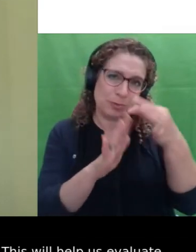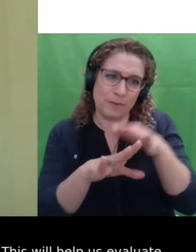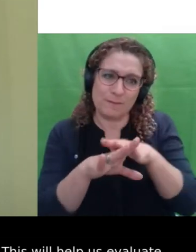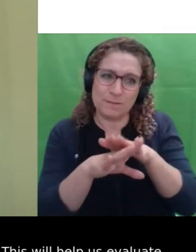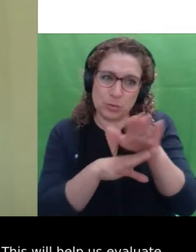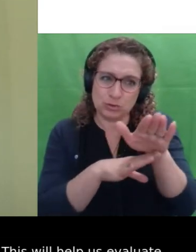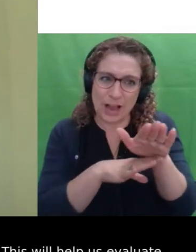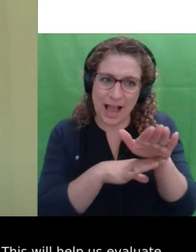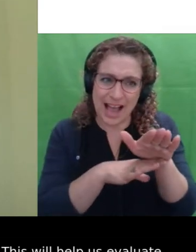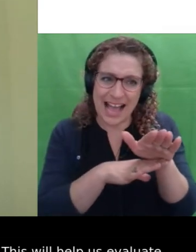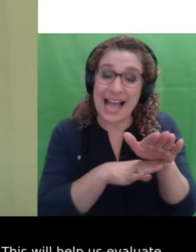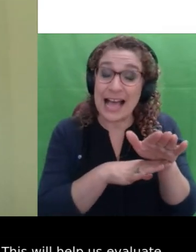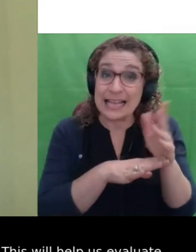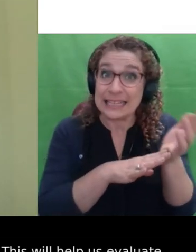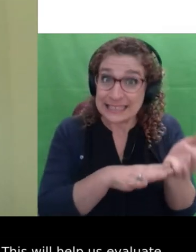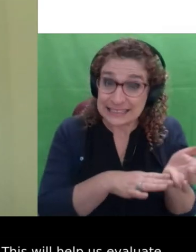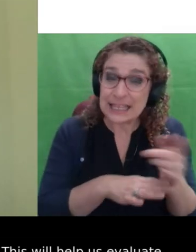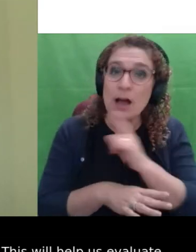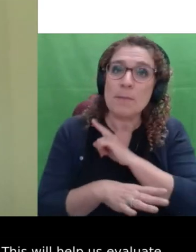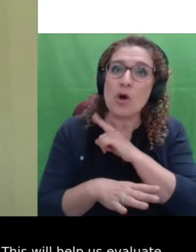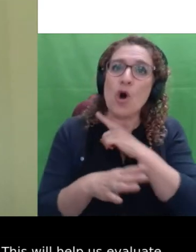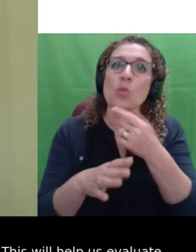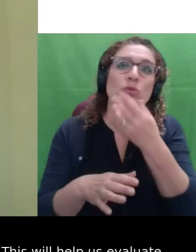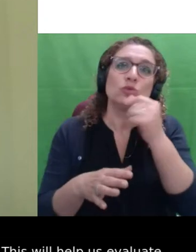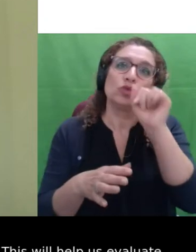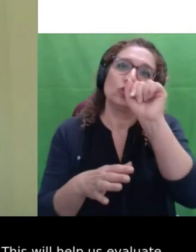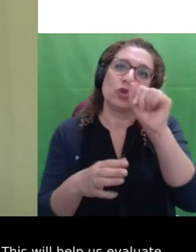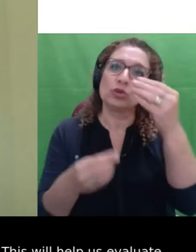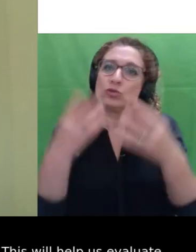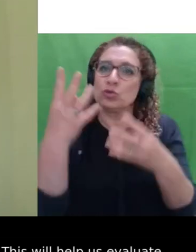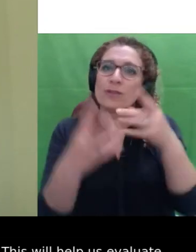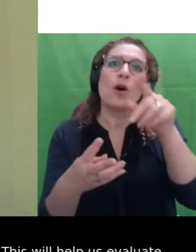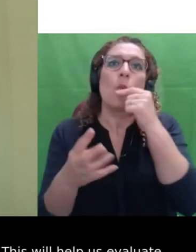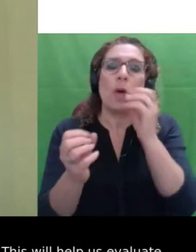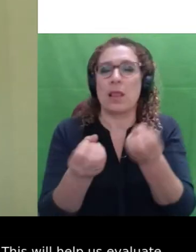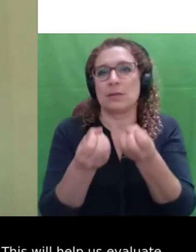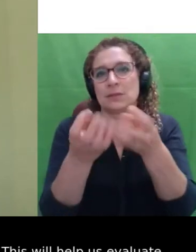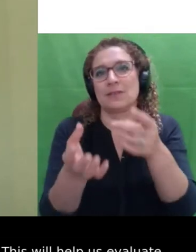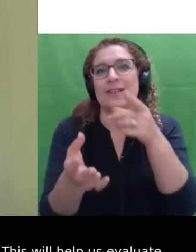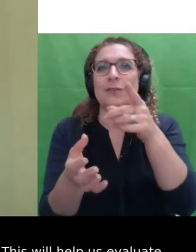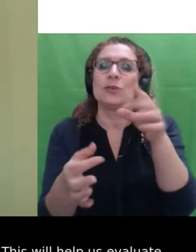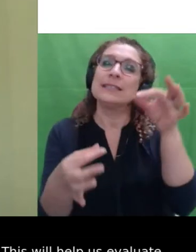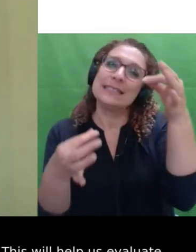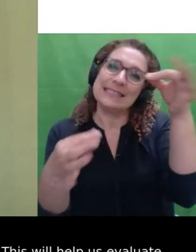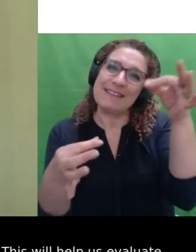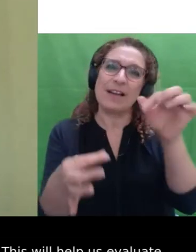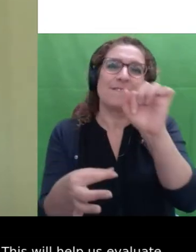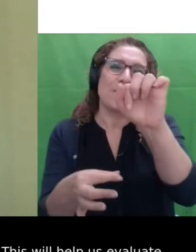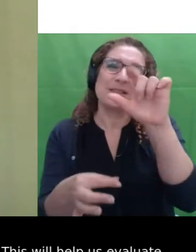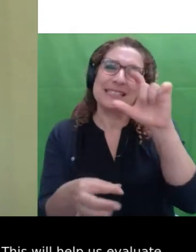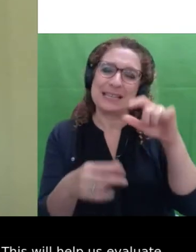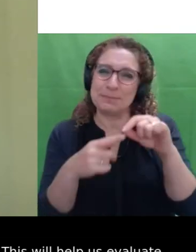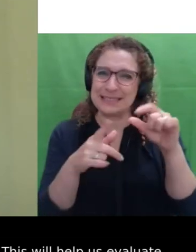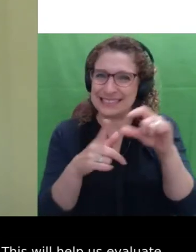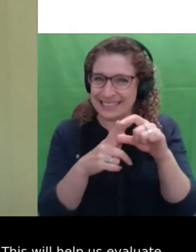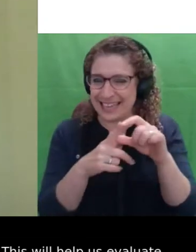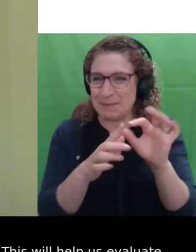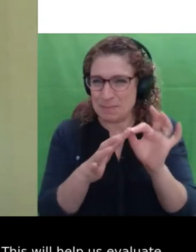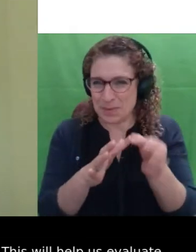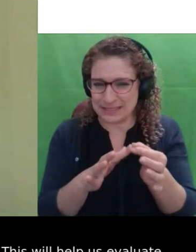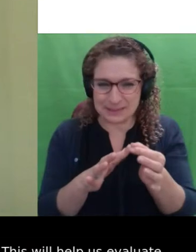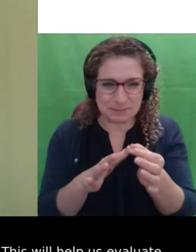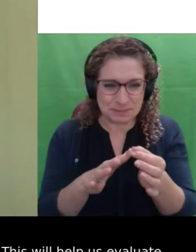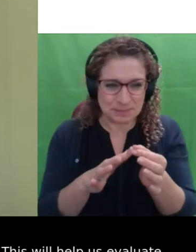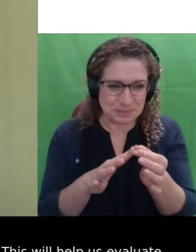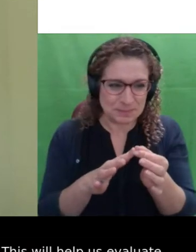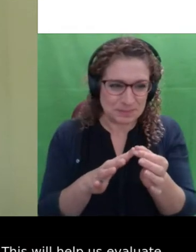as a result of doing your survey you'll also receive a certificate of attendance for your cpd points um as we said a